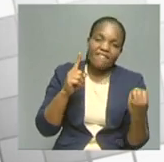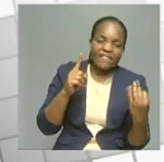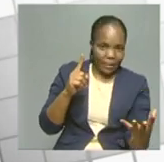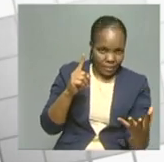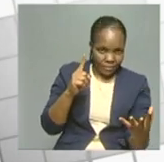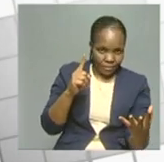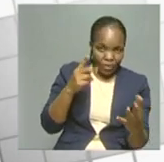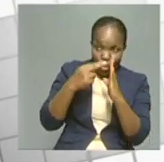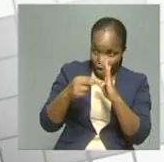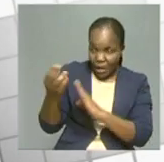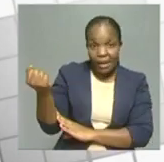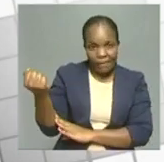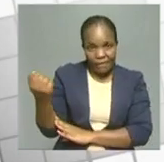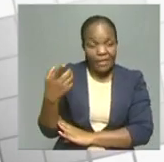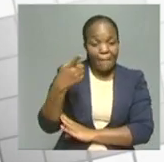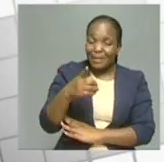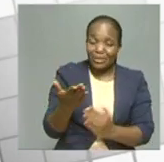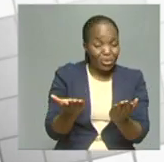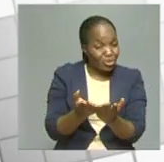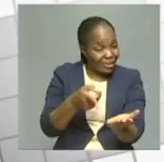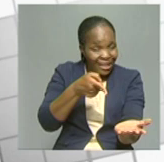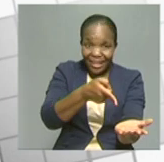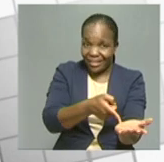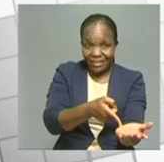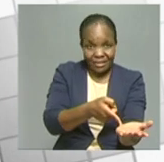that school, following such